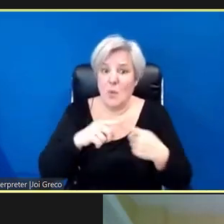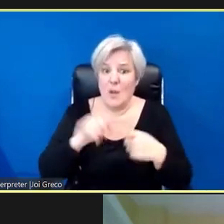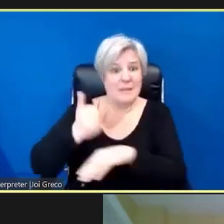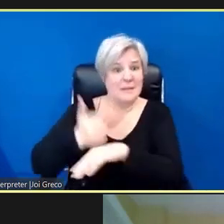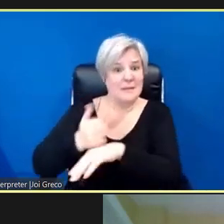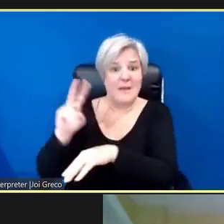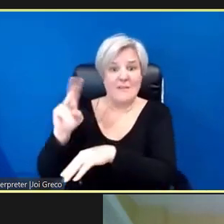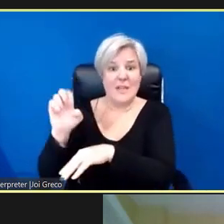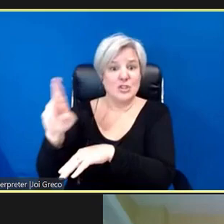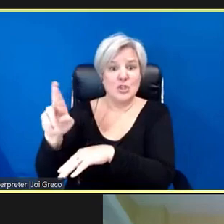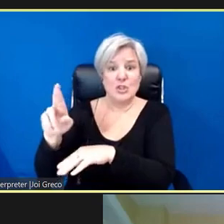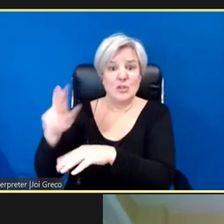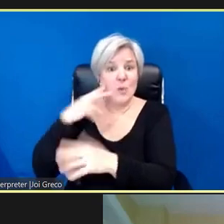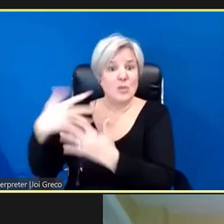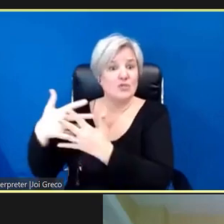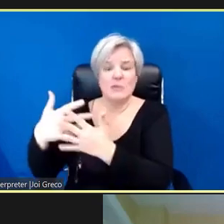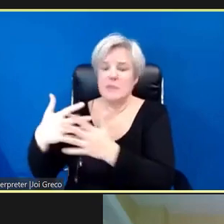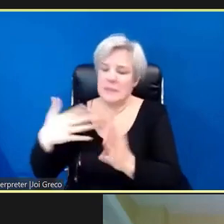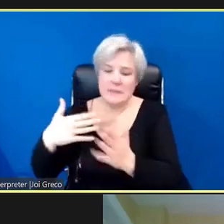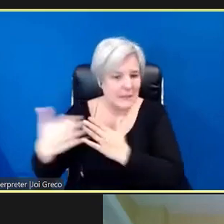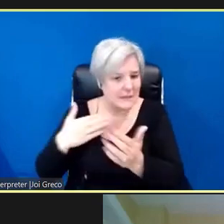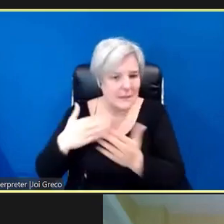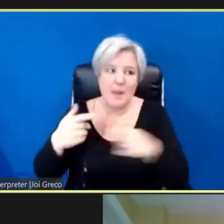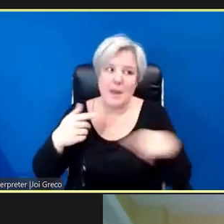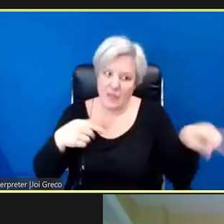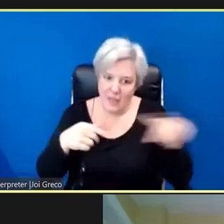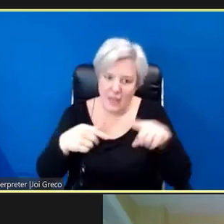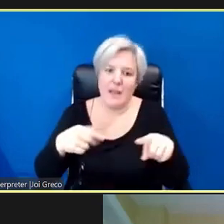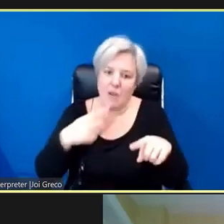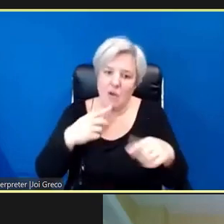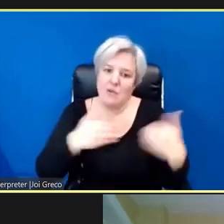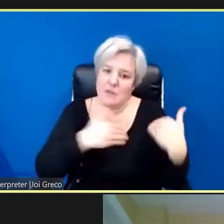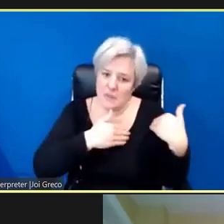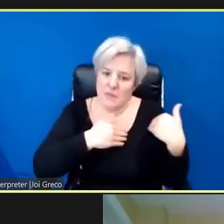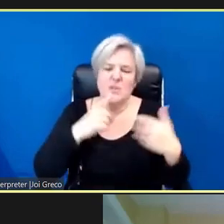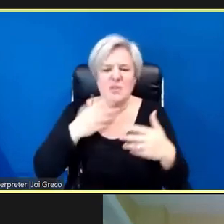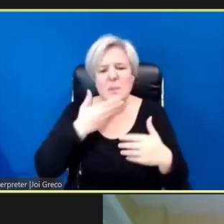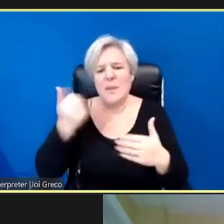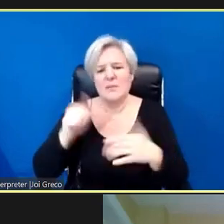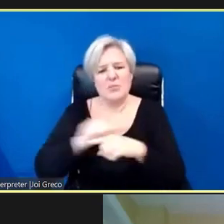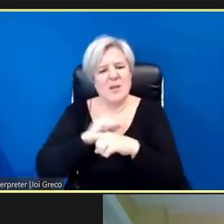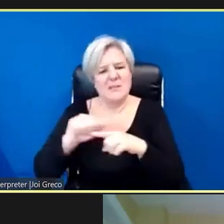So let's use some beautiful tools to make sure we're doing best practices and